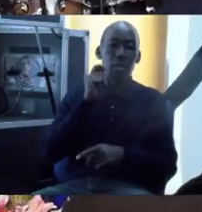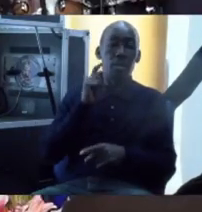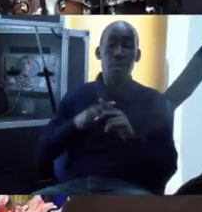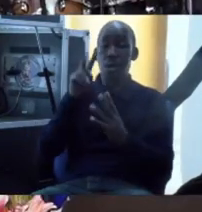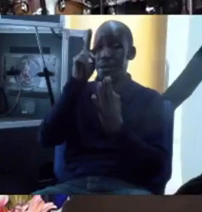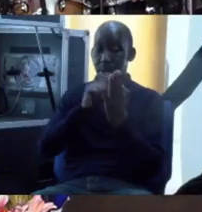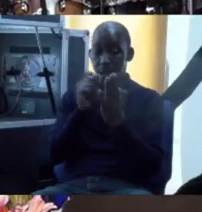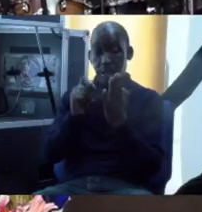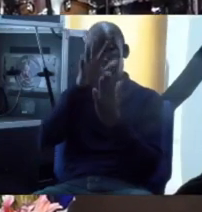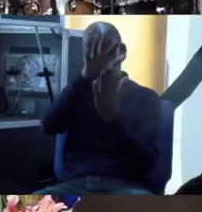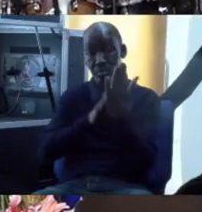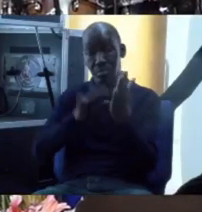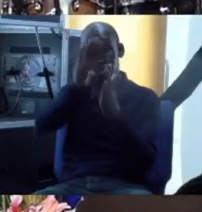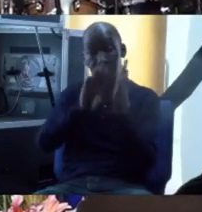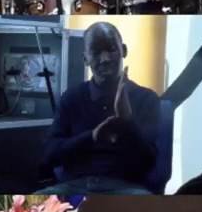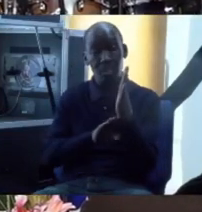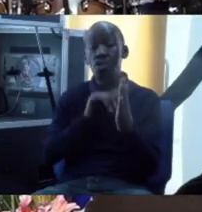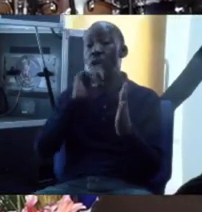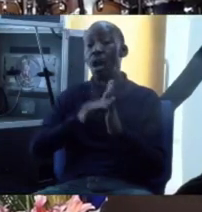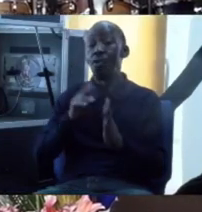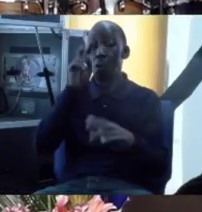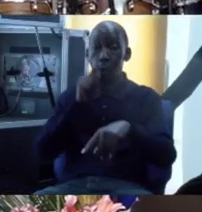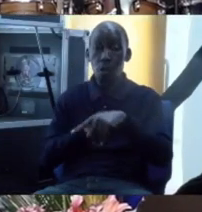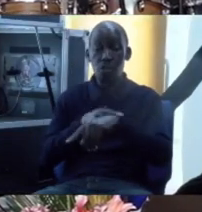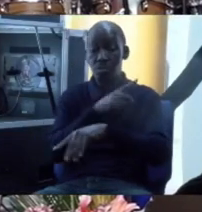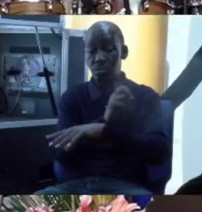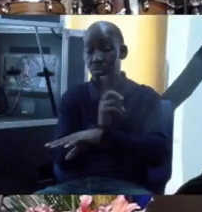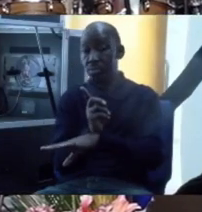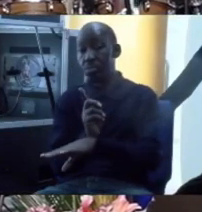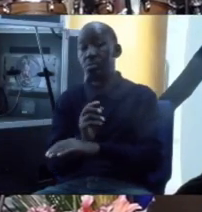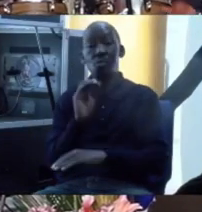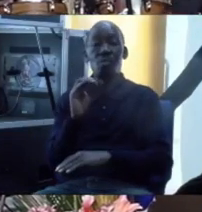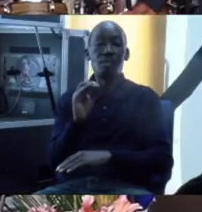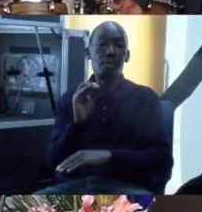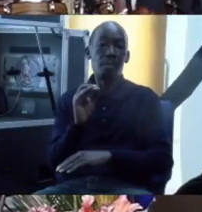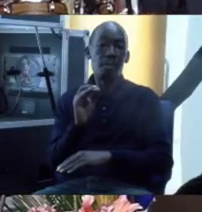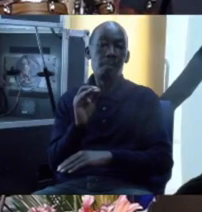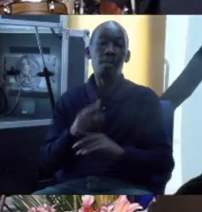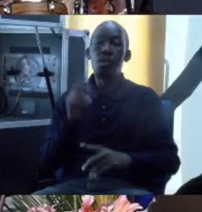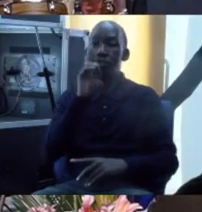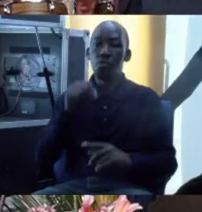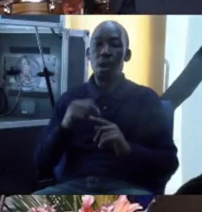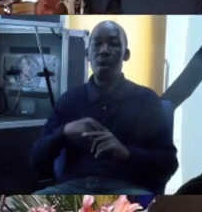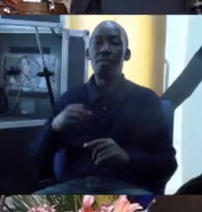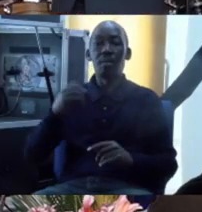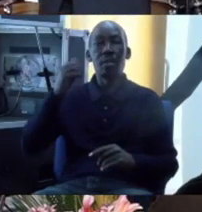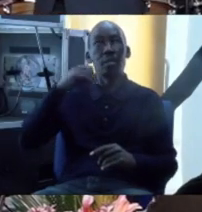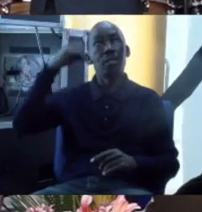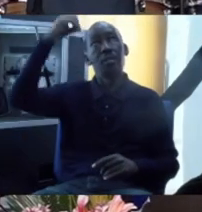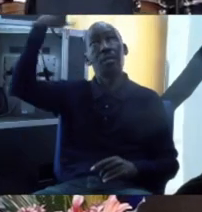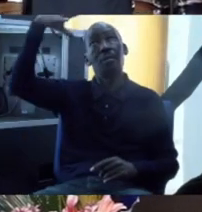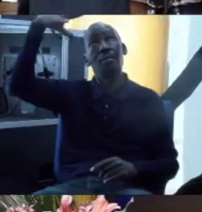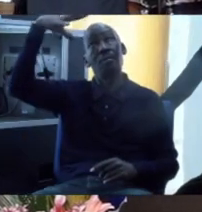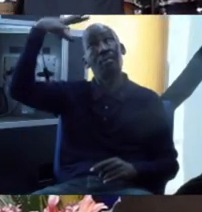this, we did not have watches or clocks. Hakukuwa na masaa majira. They used to have a sun dial. Kulikuwa na kitu